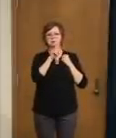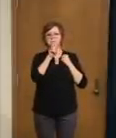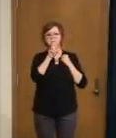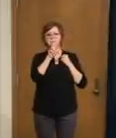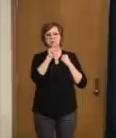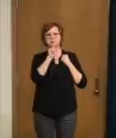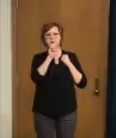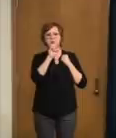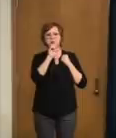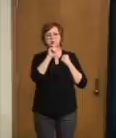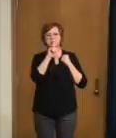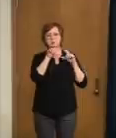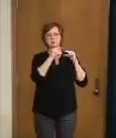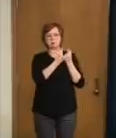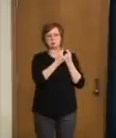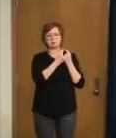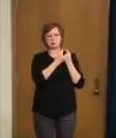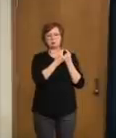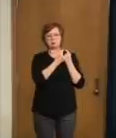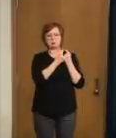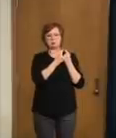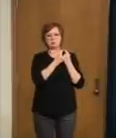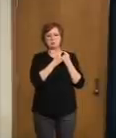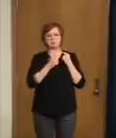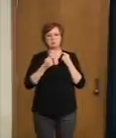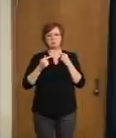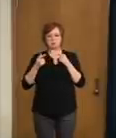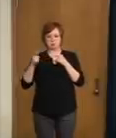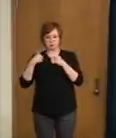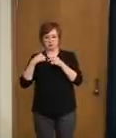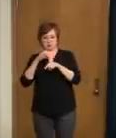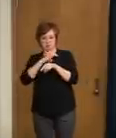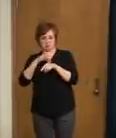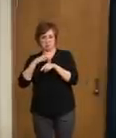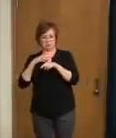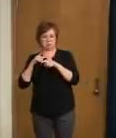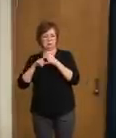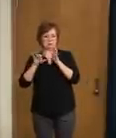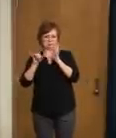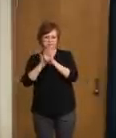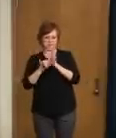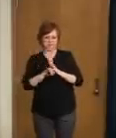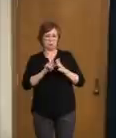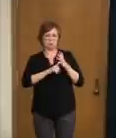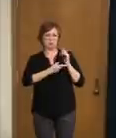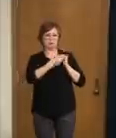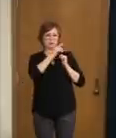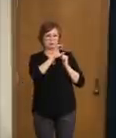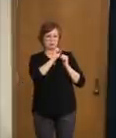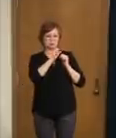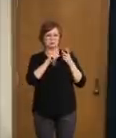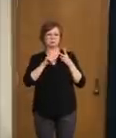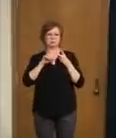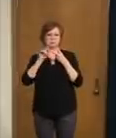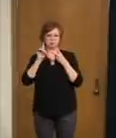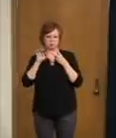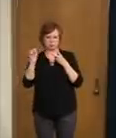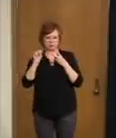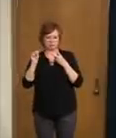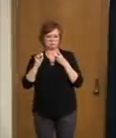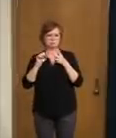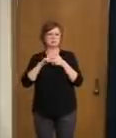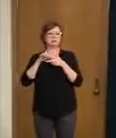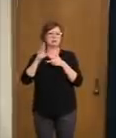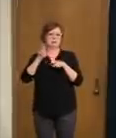has designated the populations that are high priority, together with Dr. Shahab and also the National Advisory Council on Immunization stated